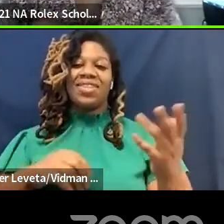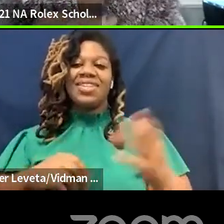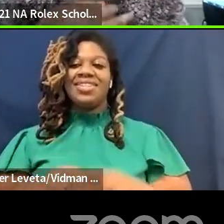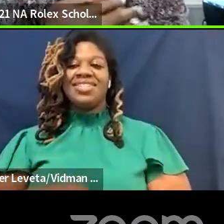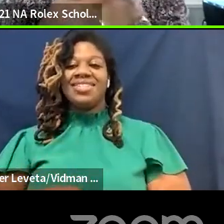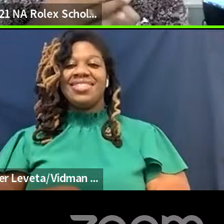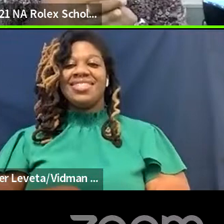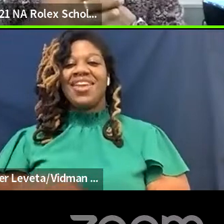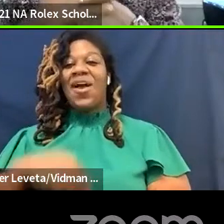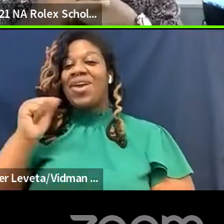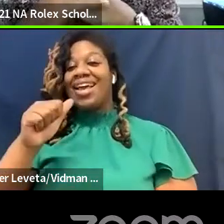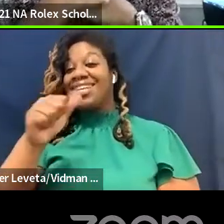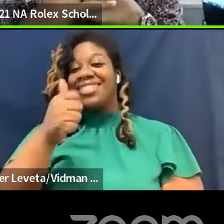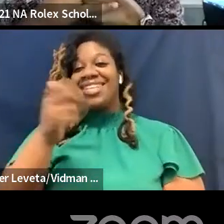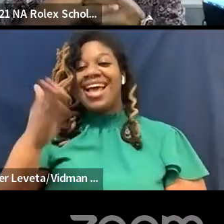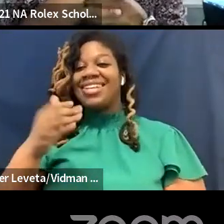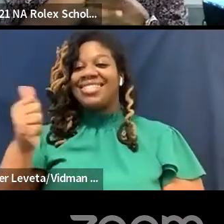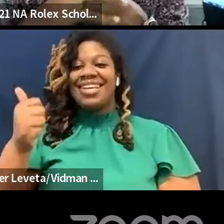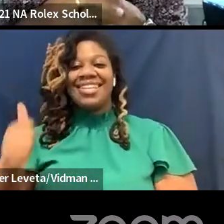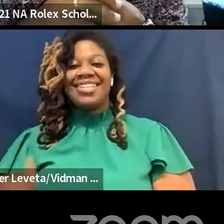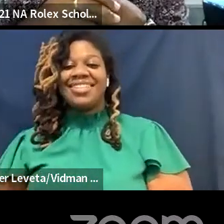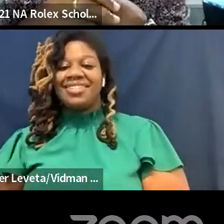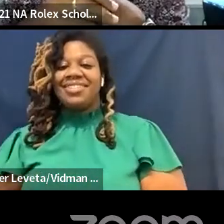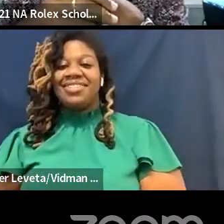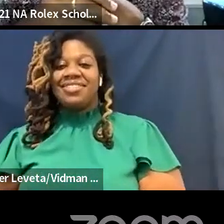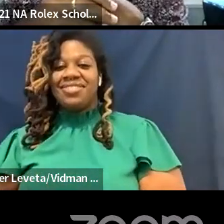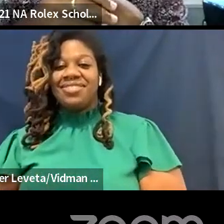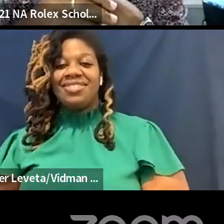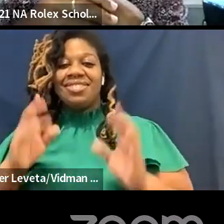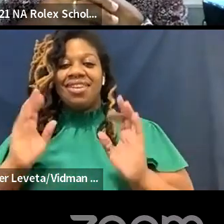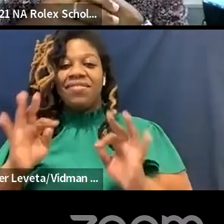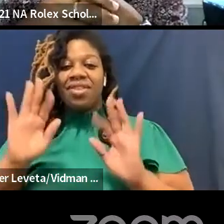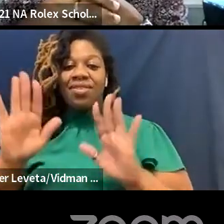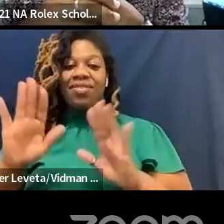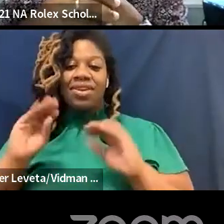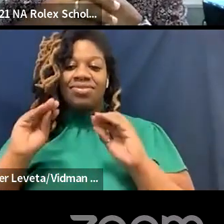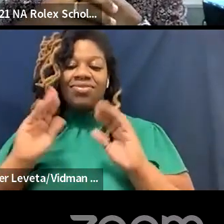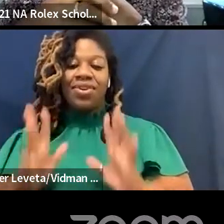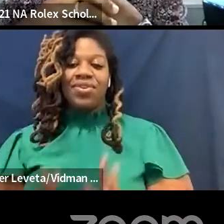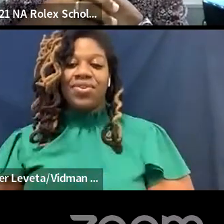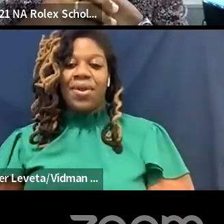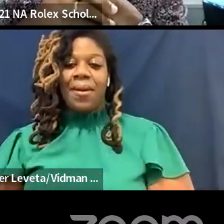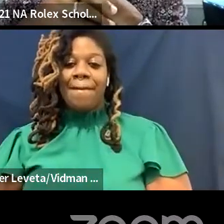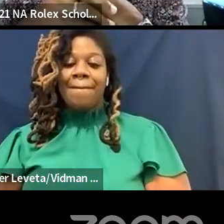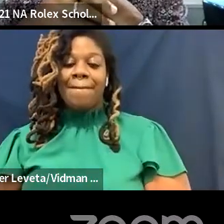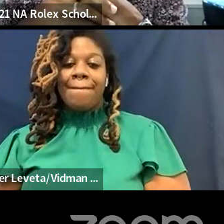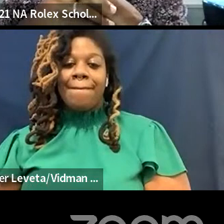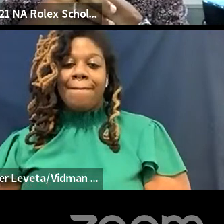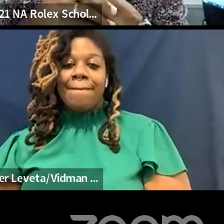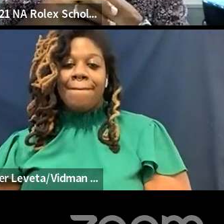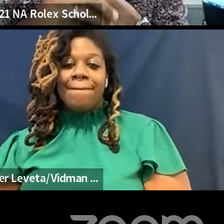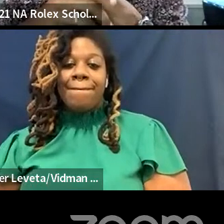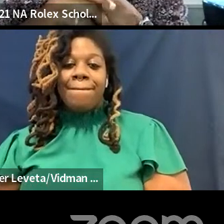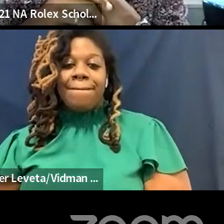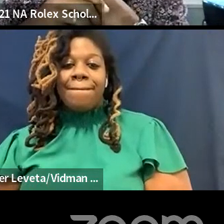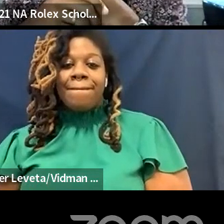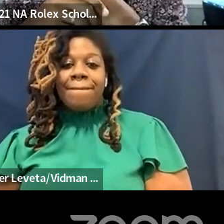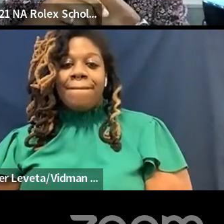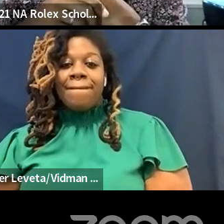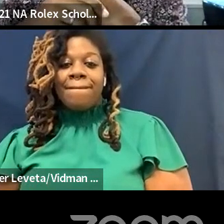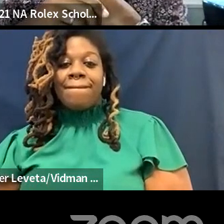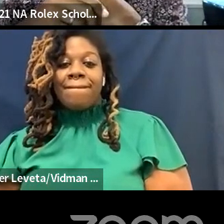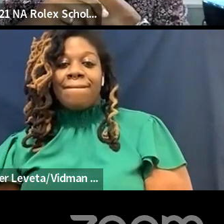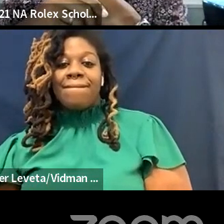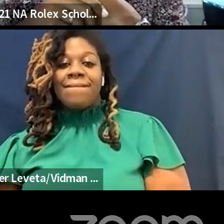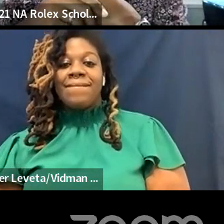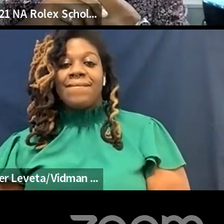Shout out Andrea, shout out to Nesty Vega, the best instructors in the two great business. instructors. There were two of us. Nesty Vega was there too. He was a rock